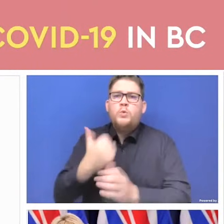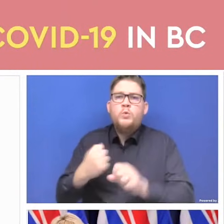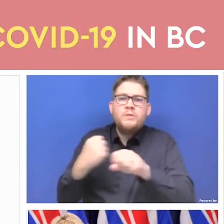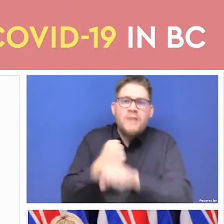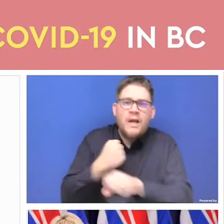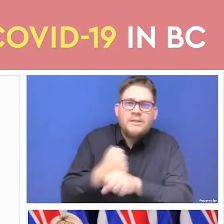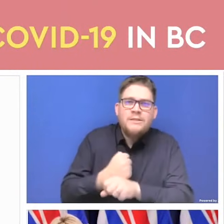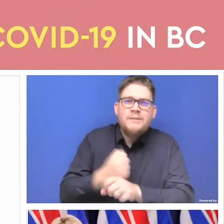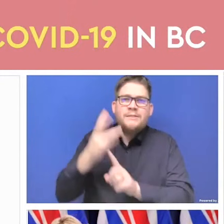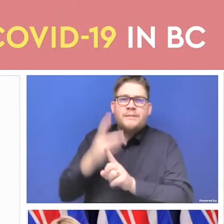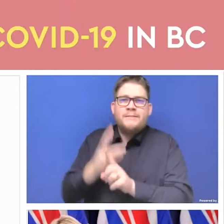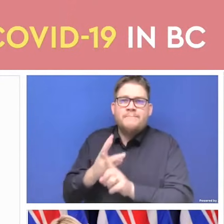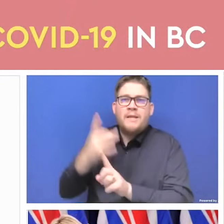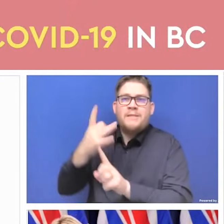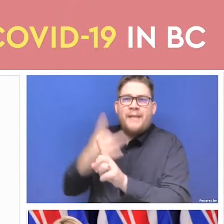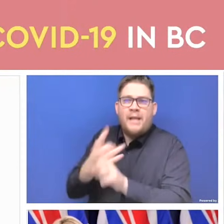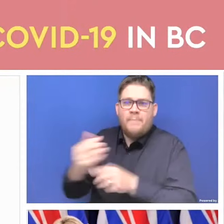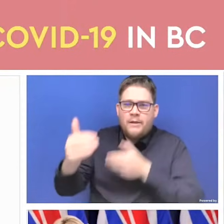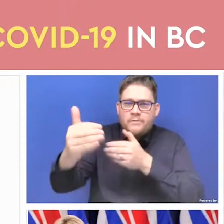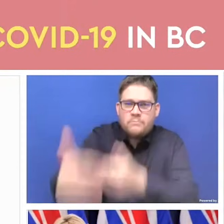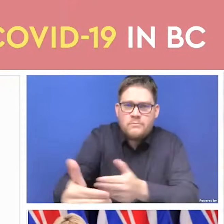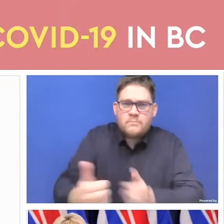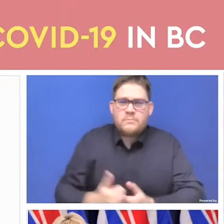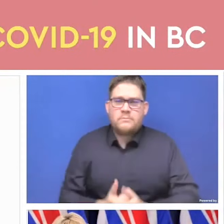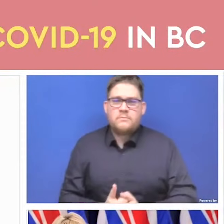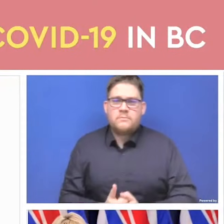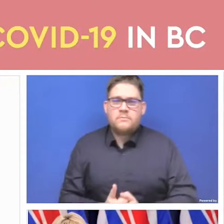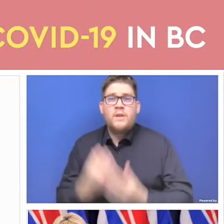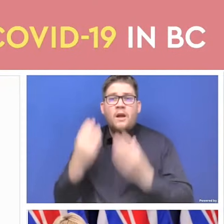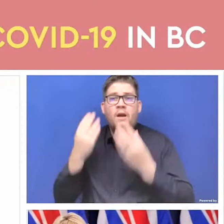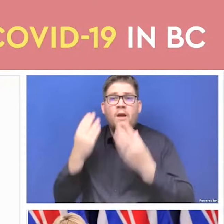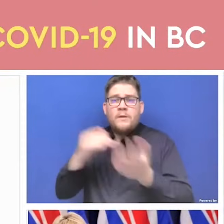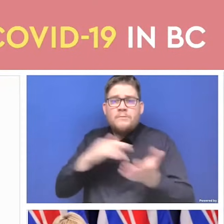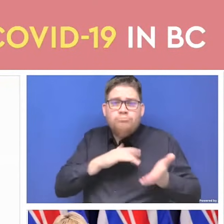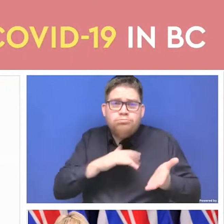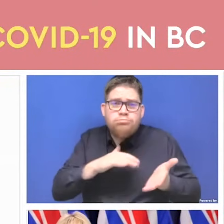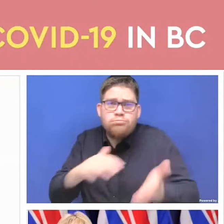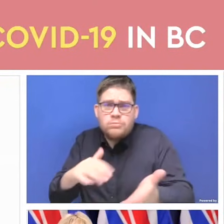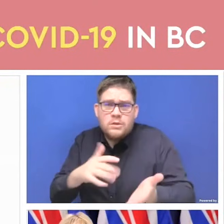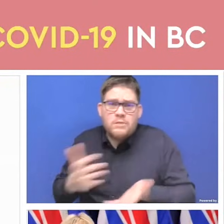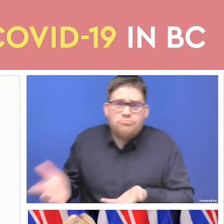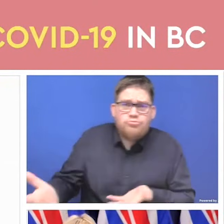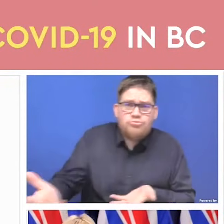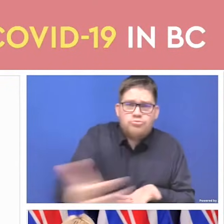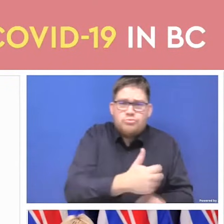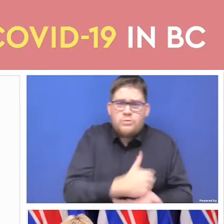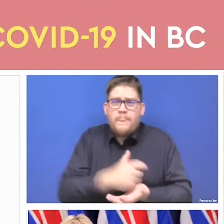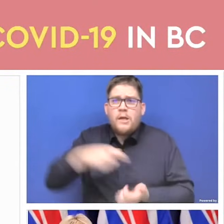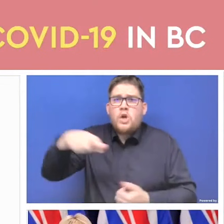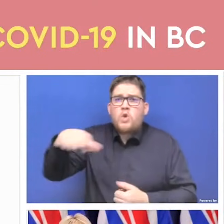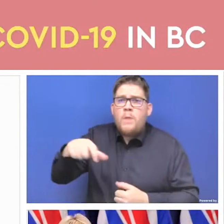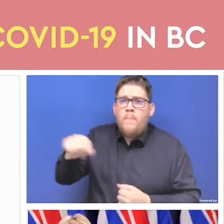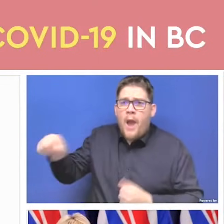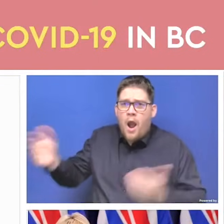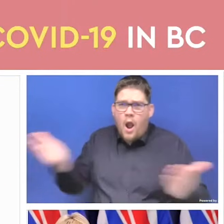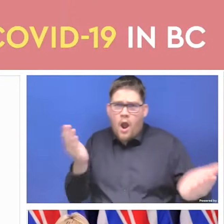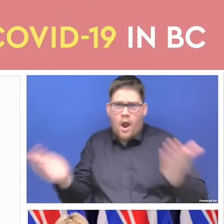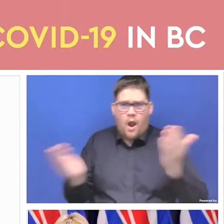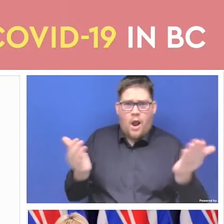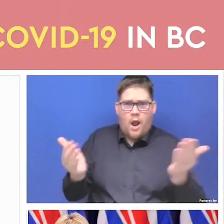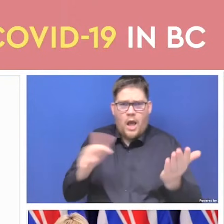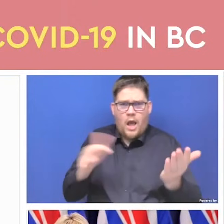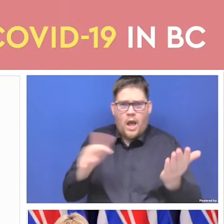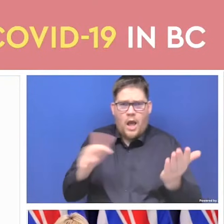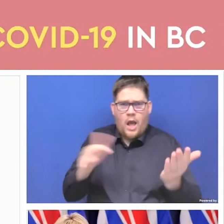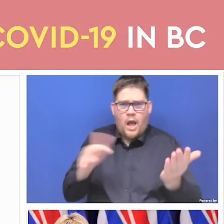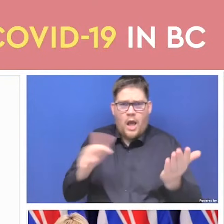Quebec. And I think the important point that we need to make is in the protection that we get, the immunity we get